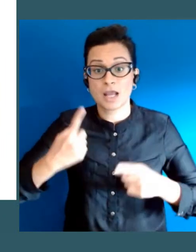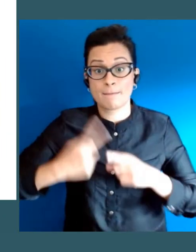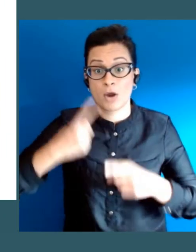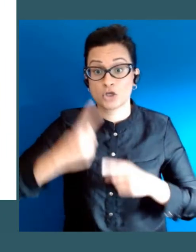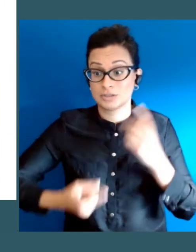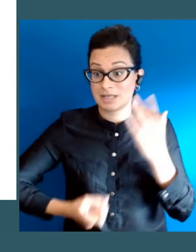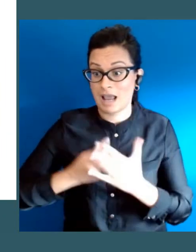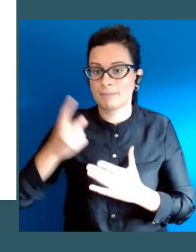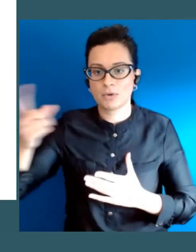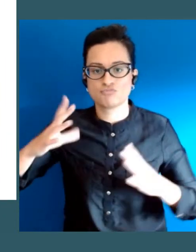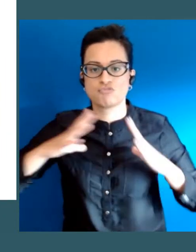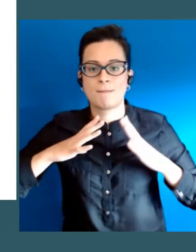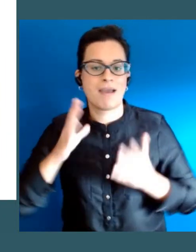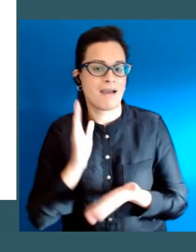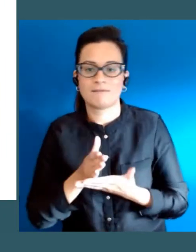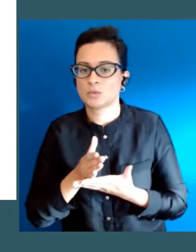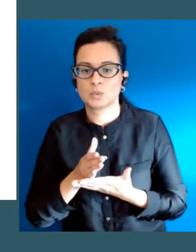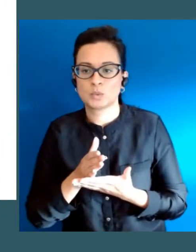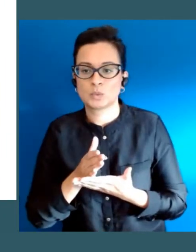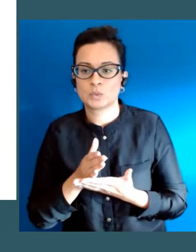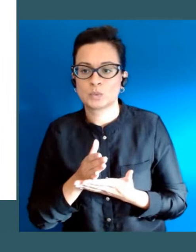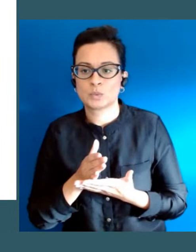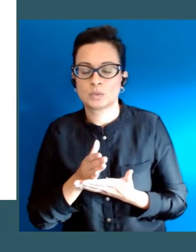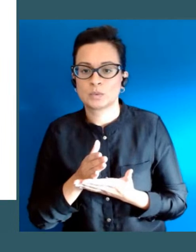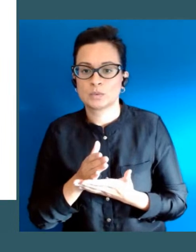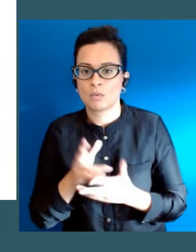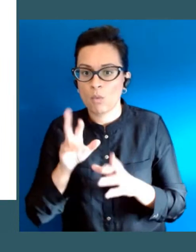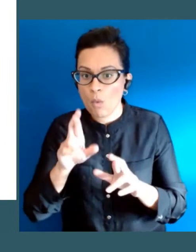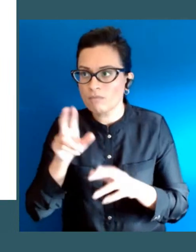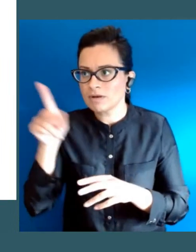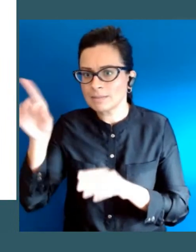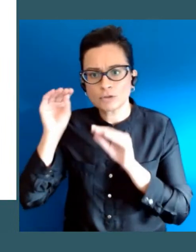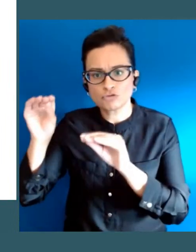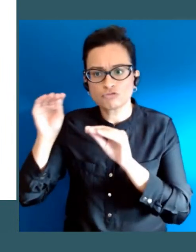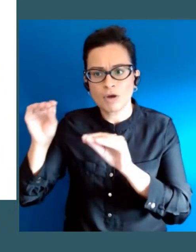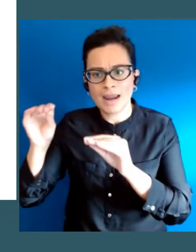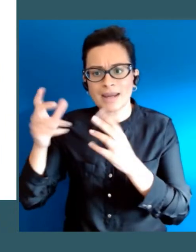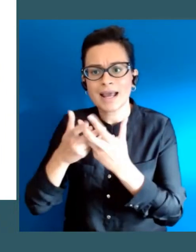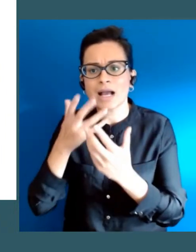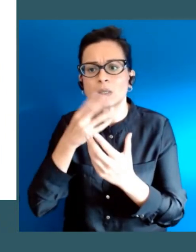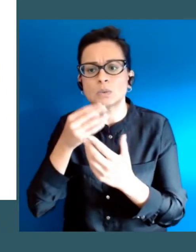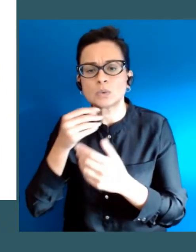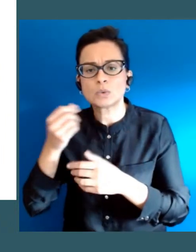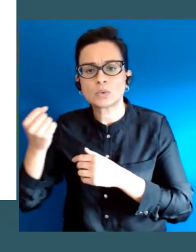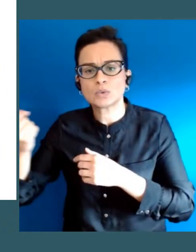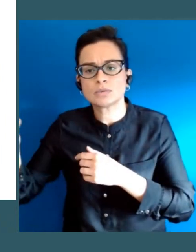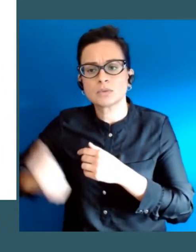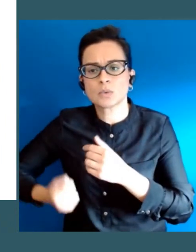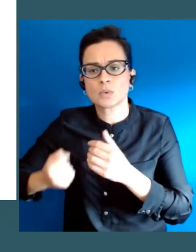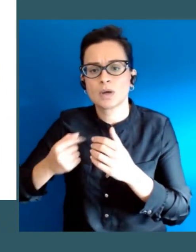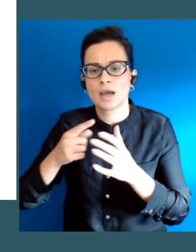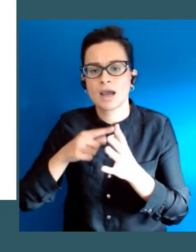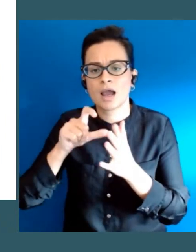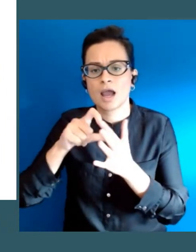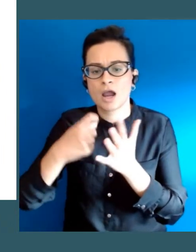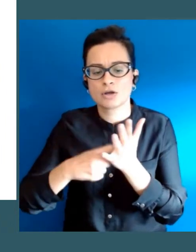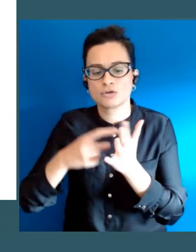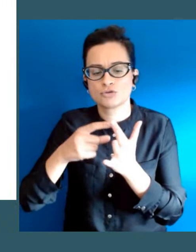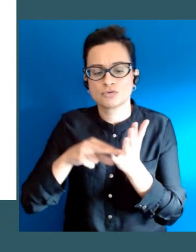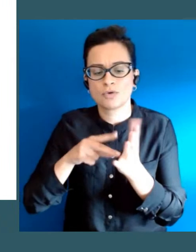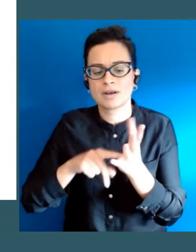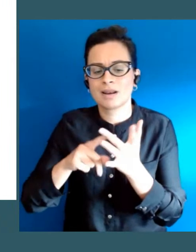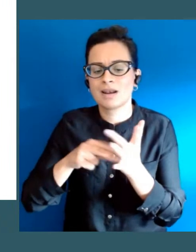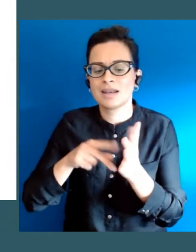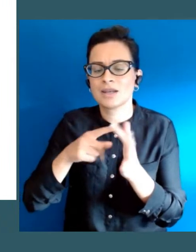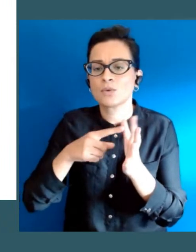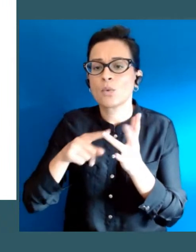They would hopefully be trained in how to use their adrenaline auto-injector and ready to use it if